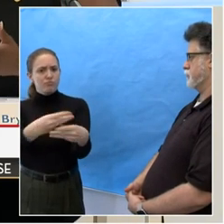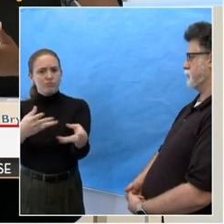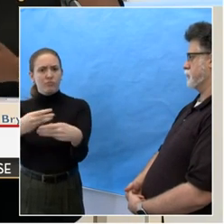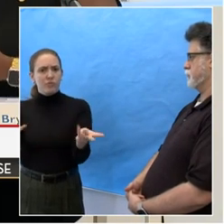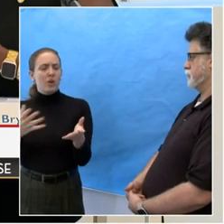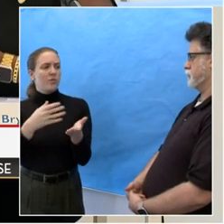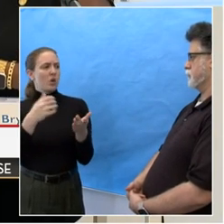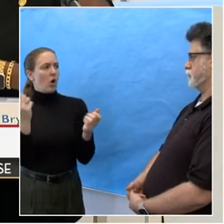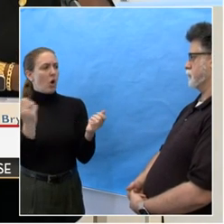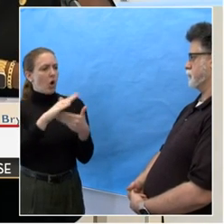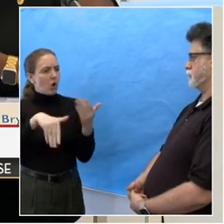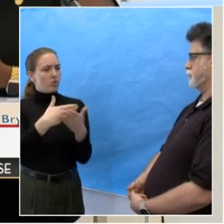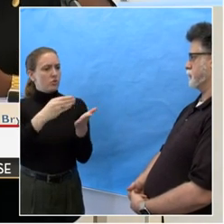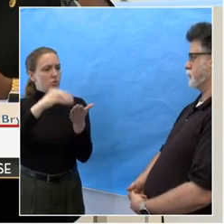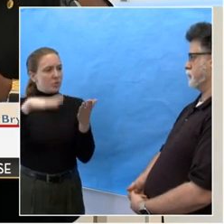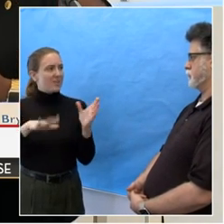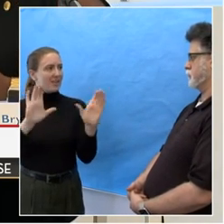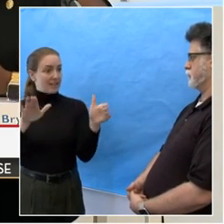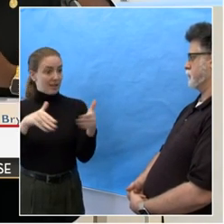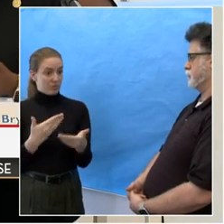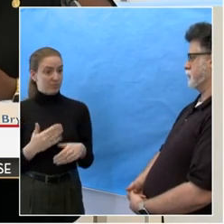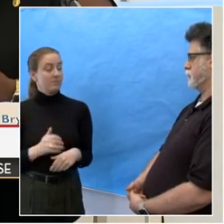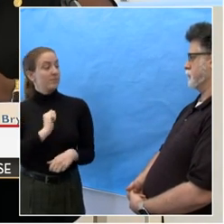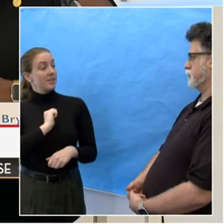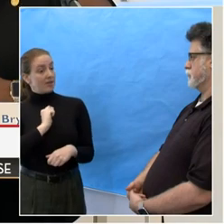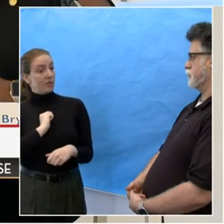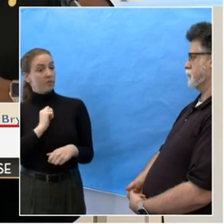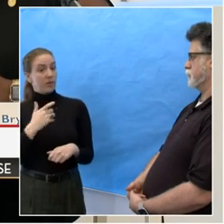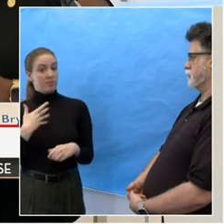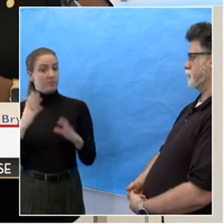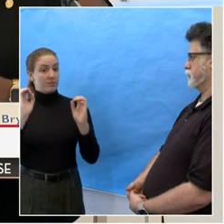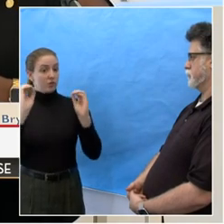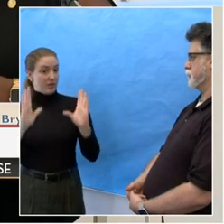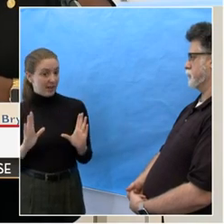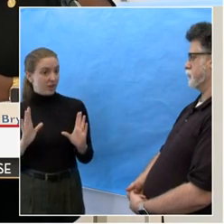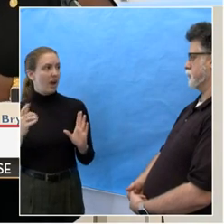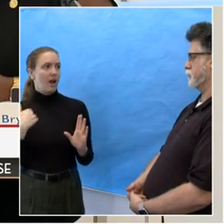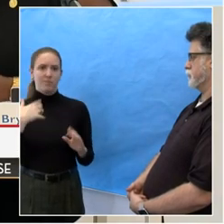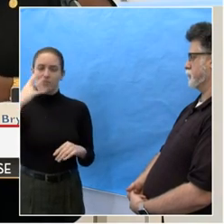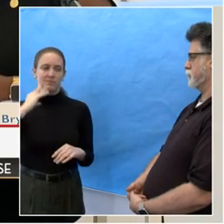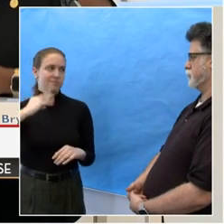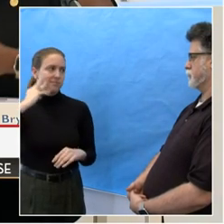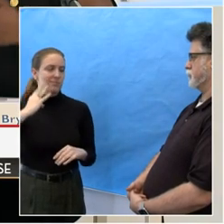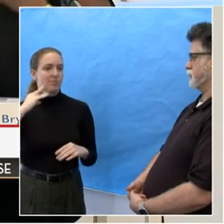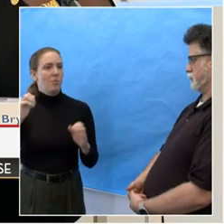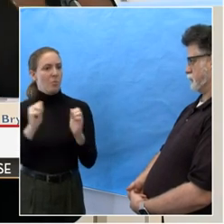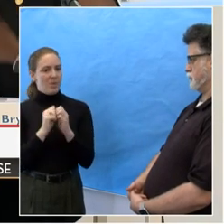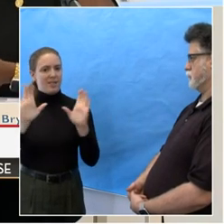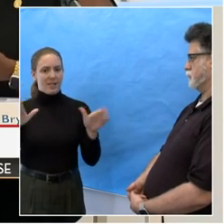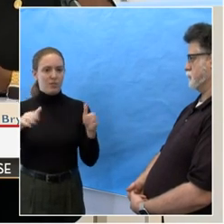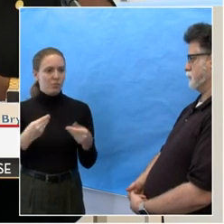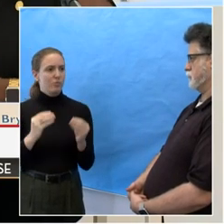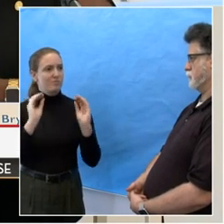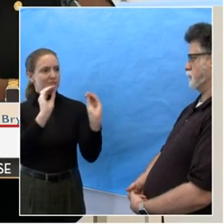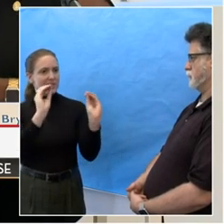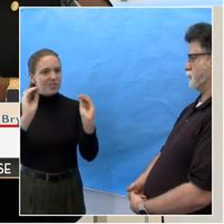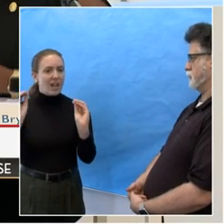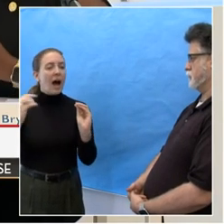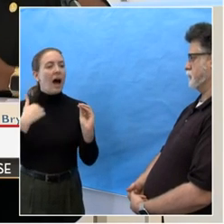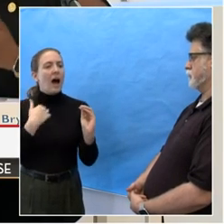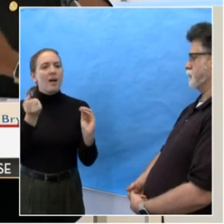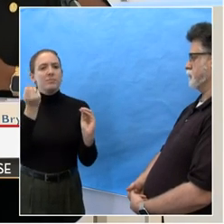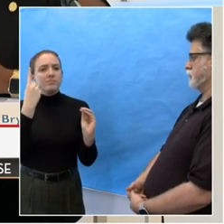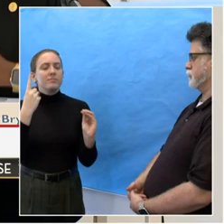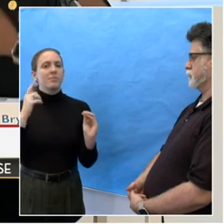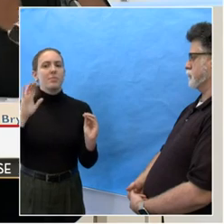an educator and someone who is in classrooms all day, I can see the power of informed teachers who